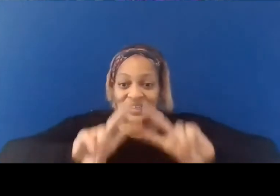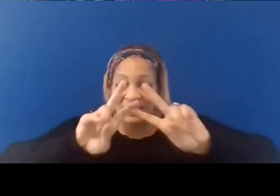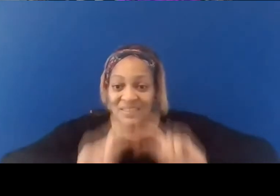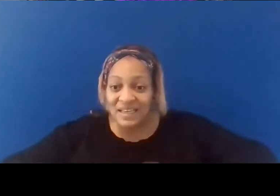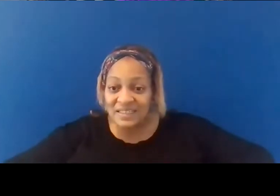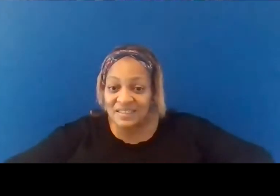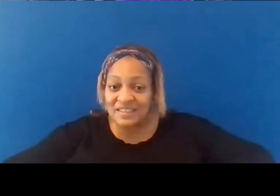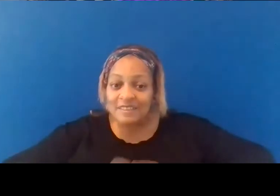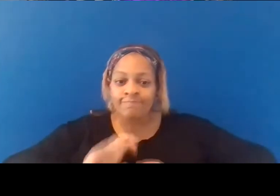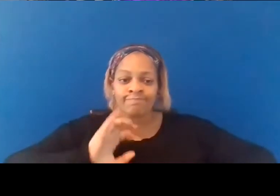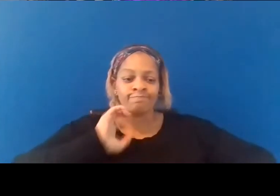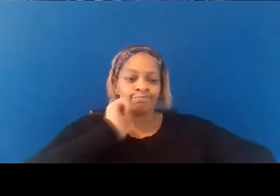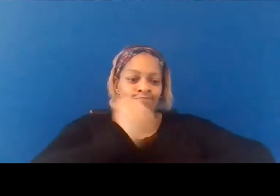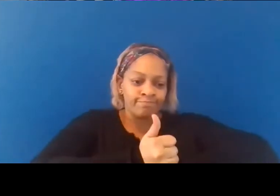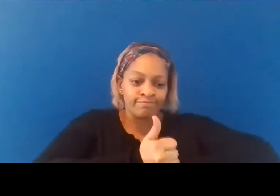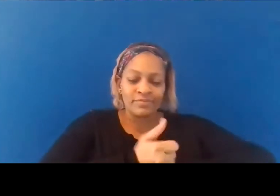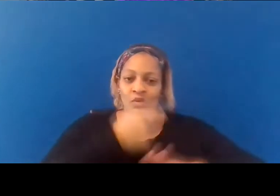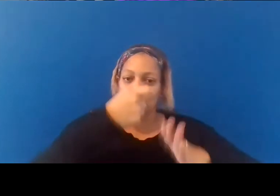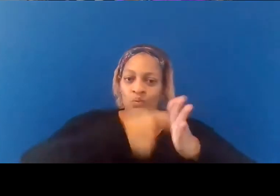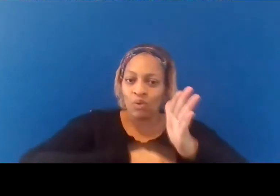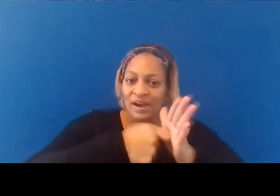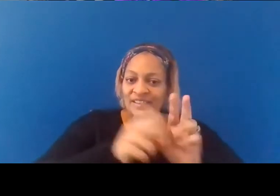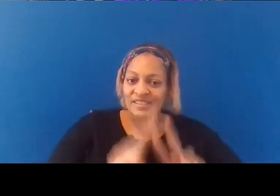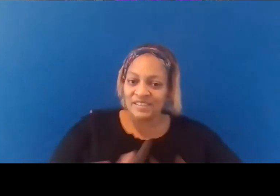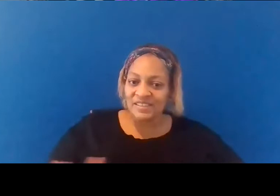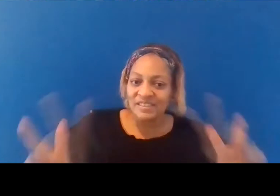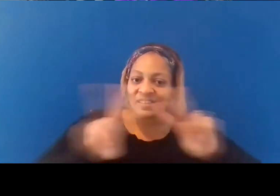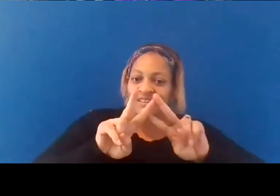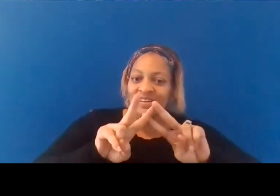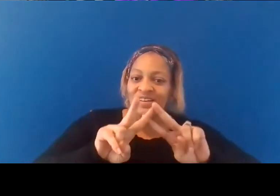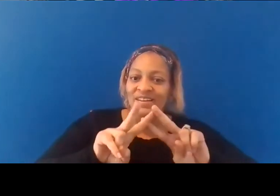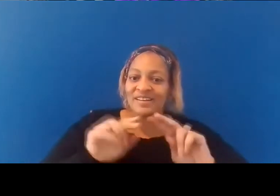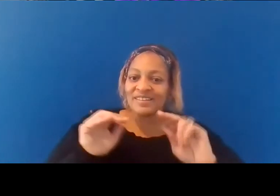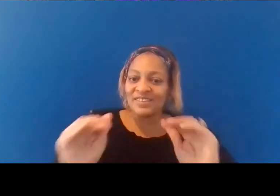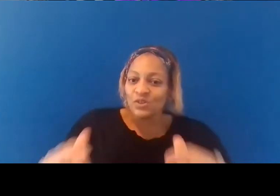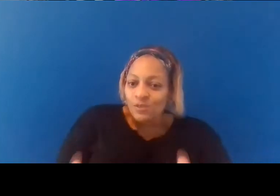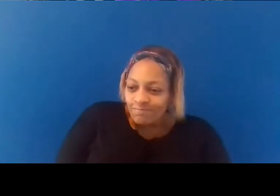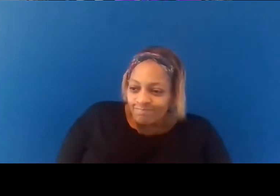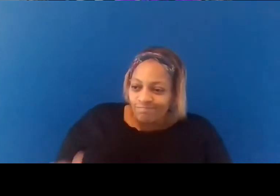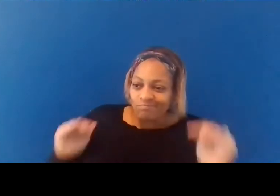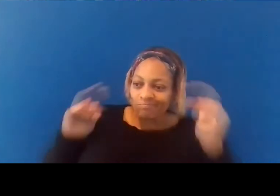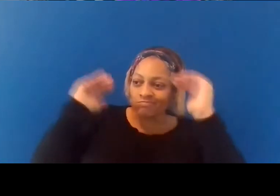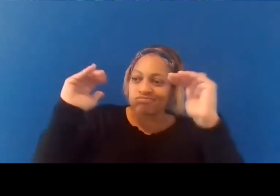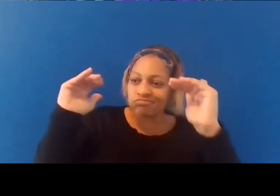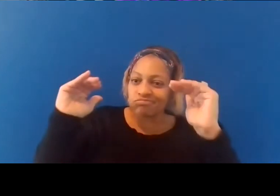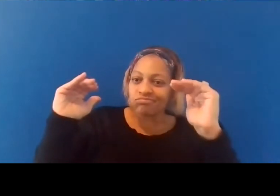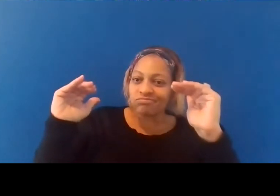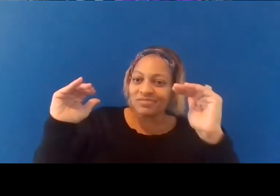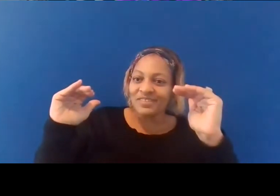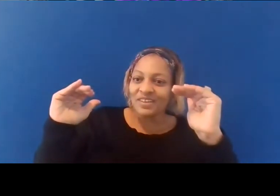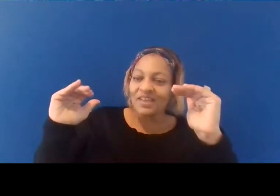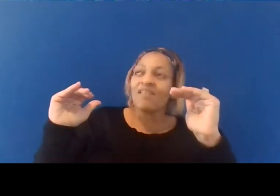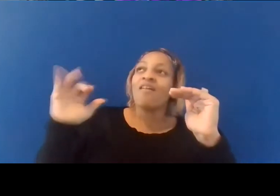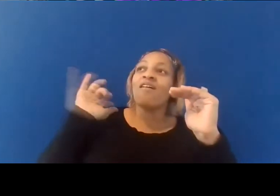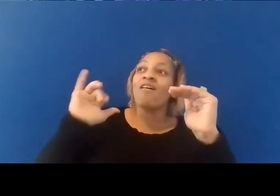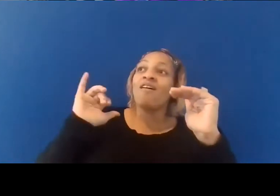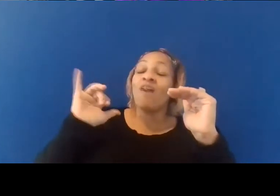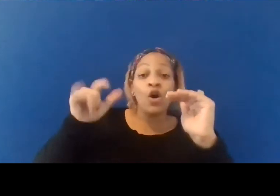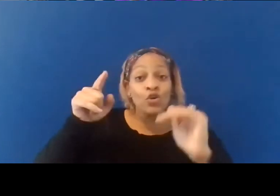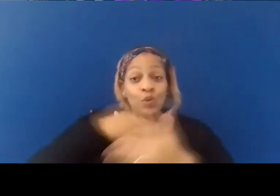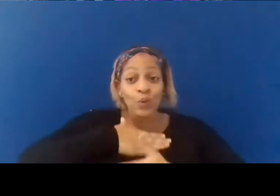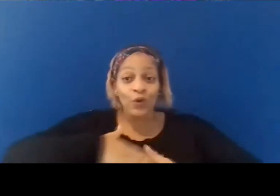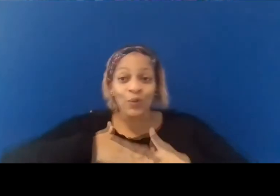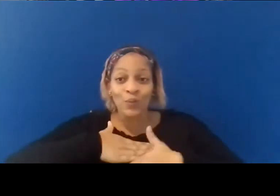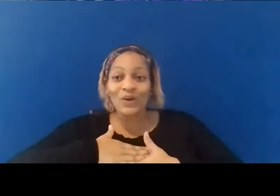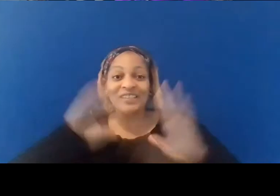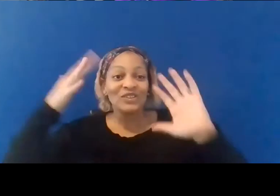or value on, to prize and hold in high esteem. So when you appreciate, you praise. And